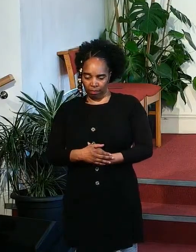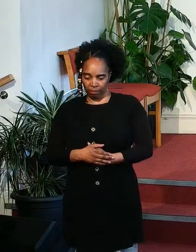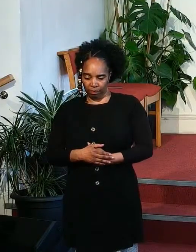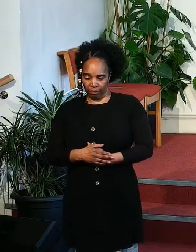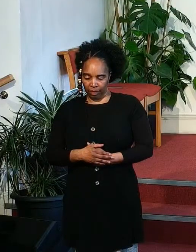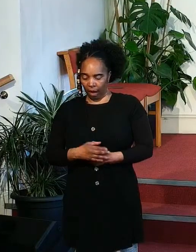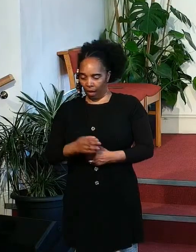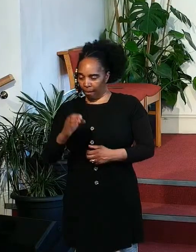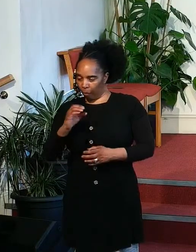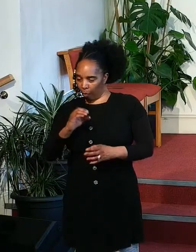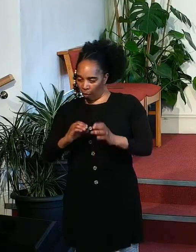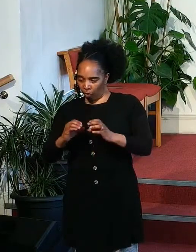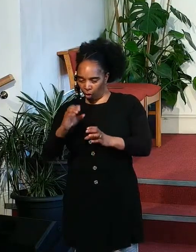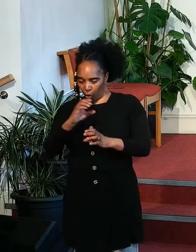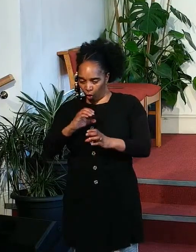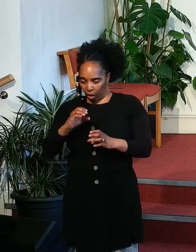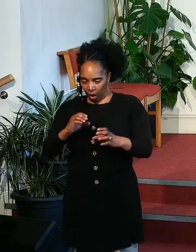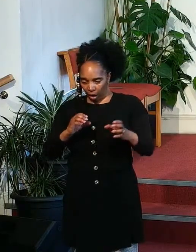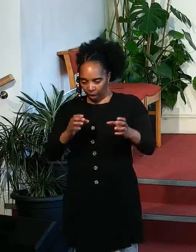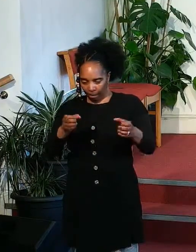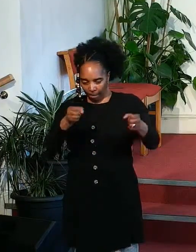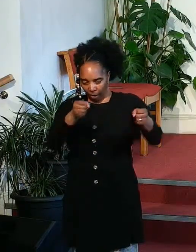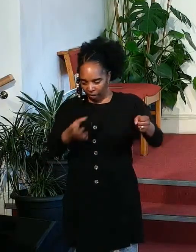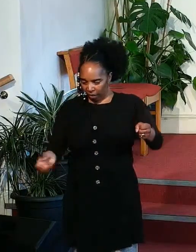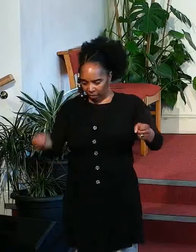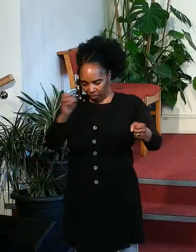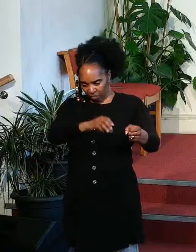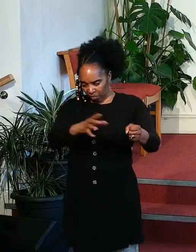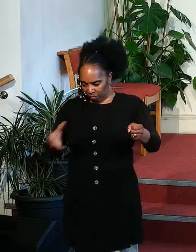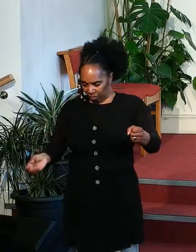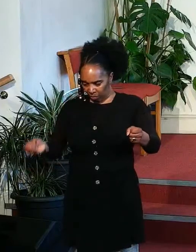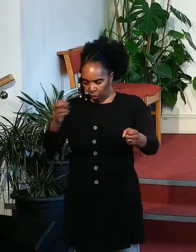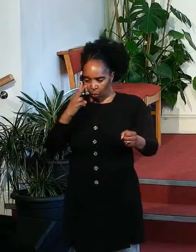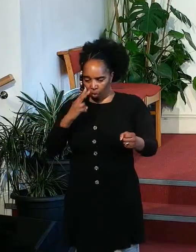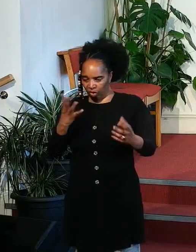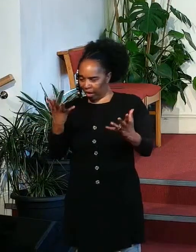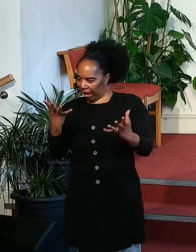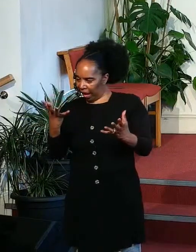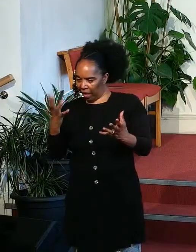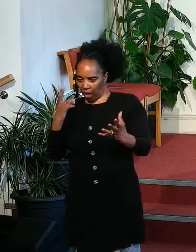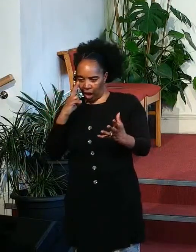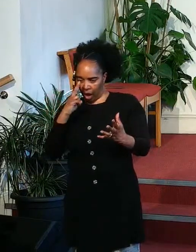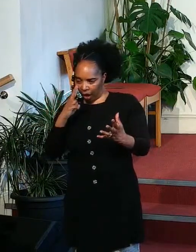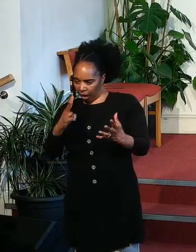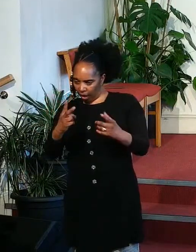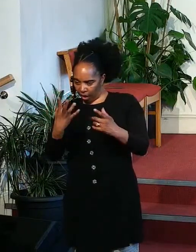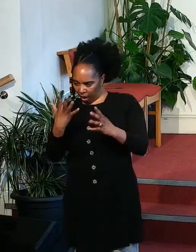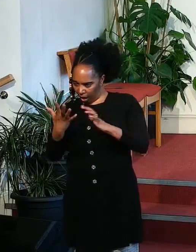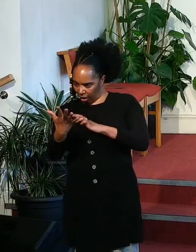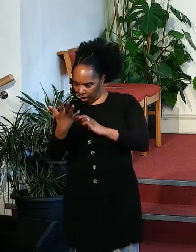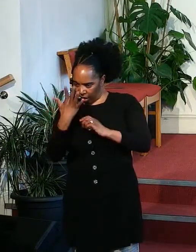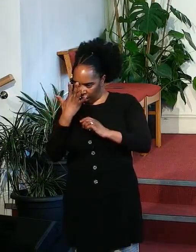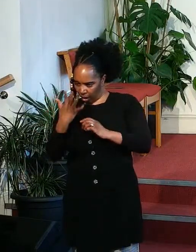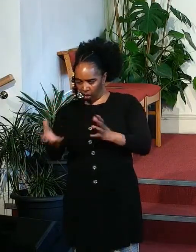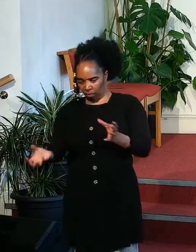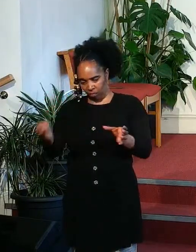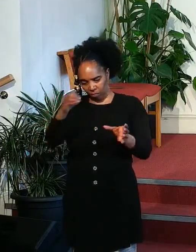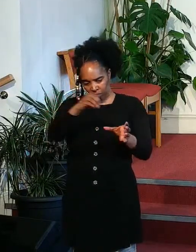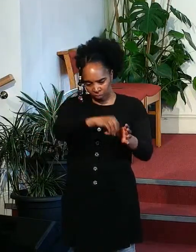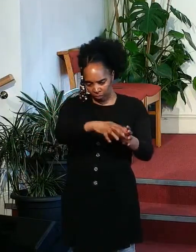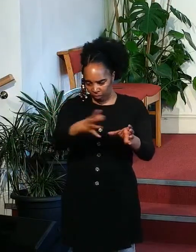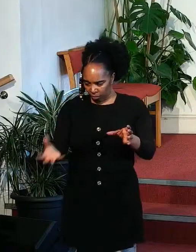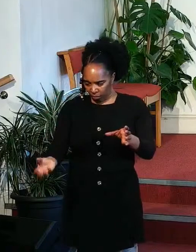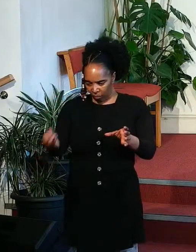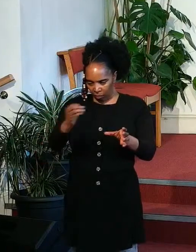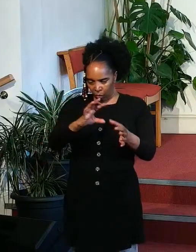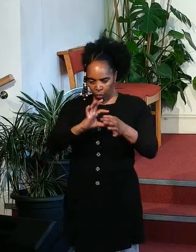colored balls and you want them to put them into a basket, and you look at the coordination, and sometimes you then can pick up that they're not